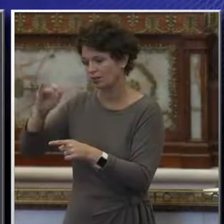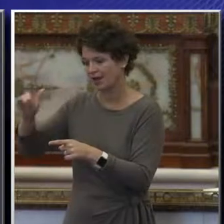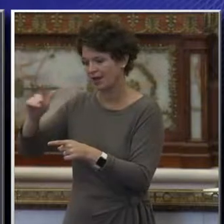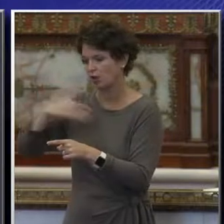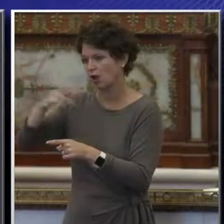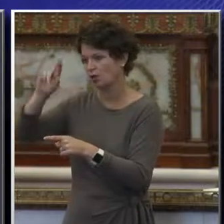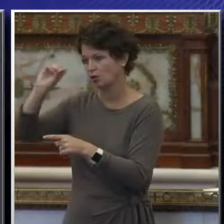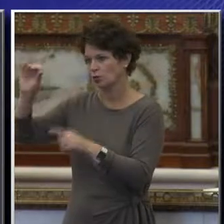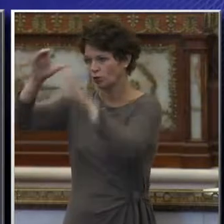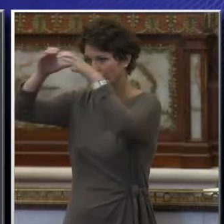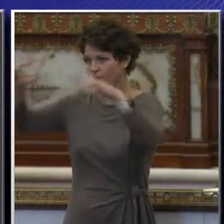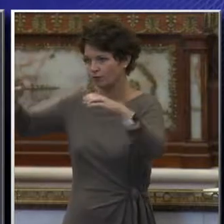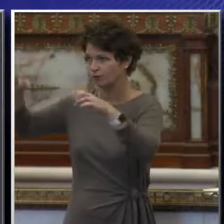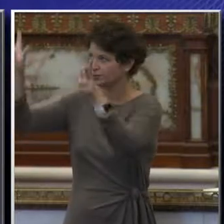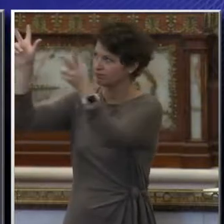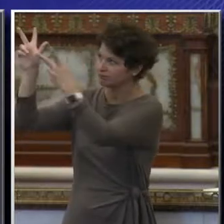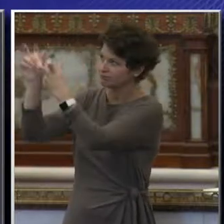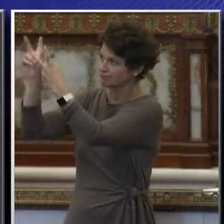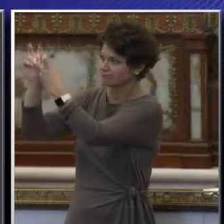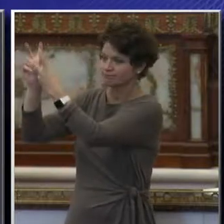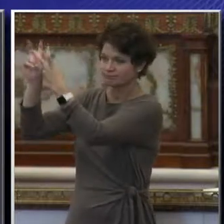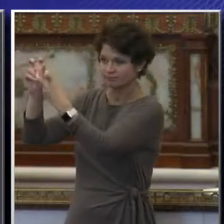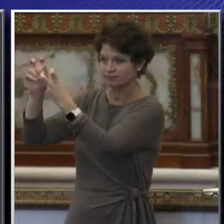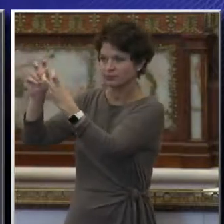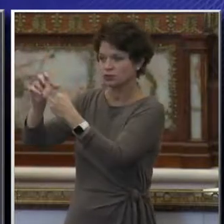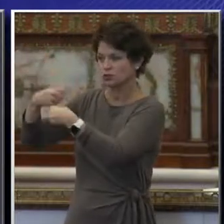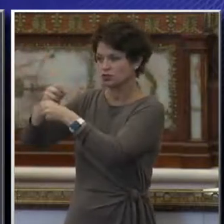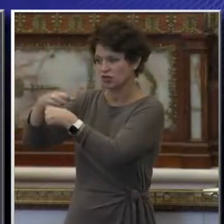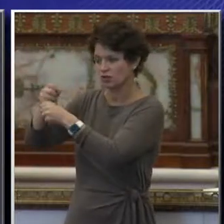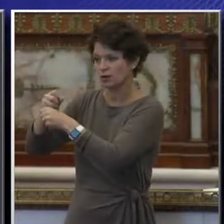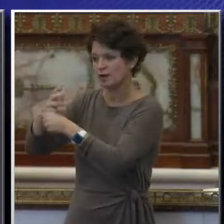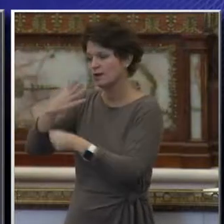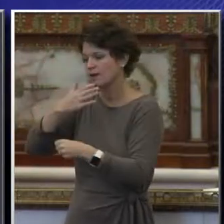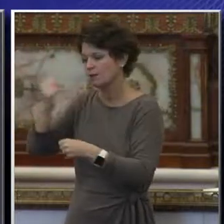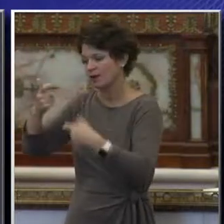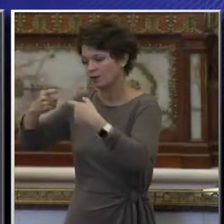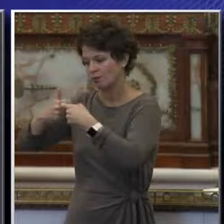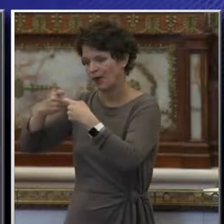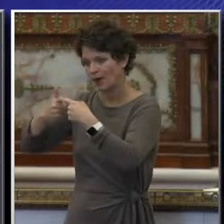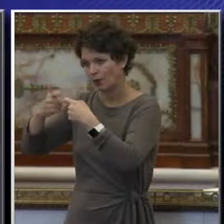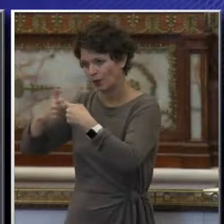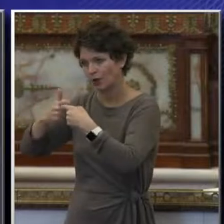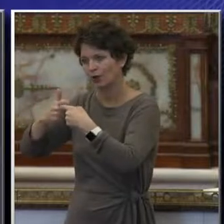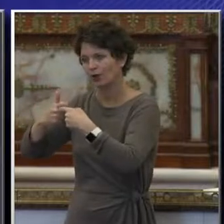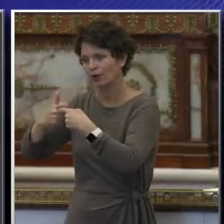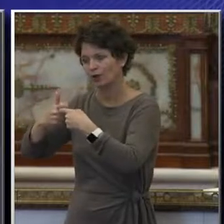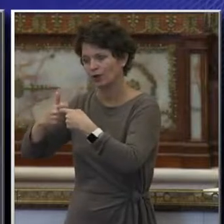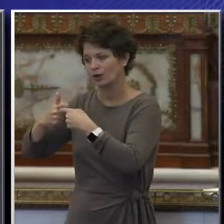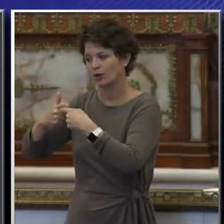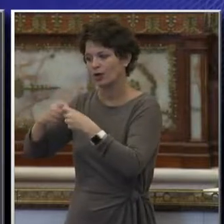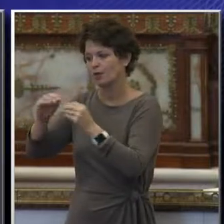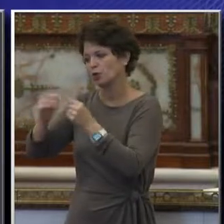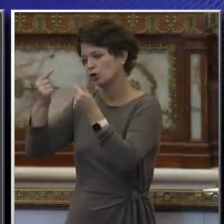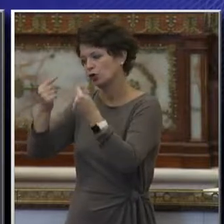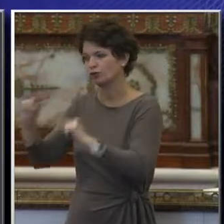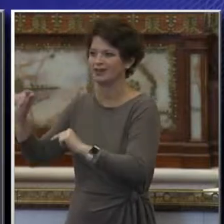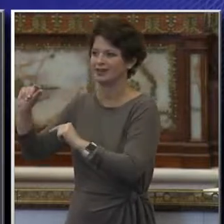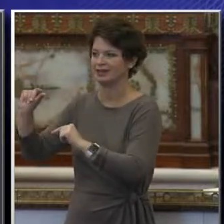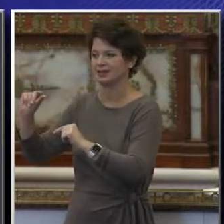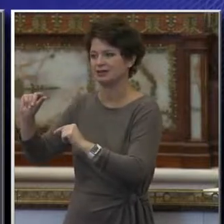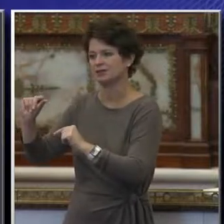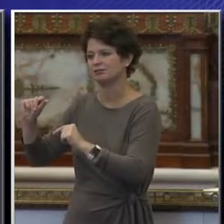roofs of our facilities, which we can use to generate power, obviously in a more green fashion.